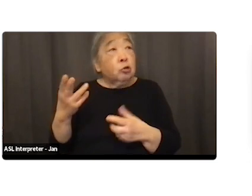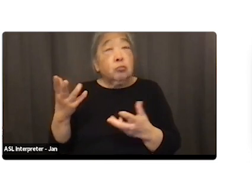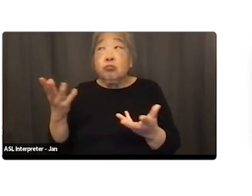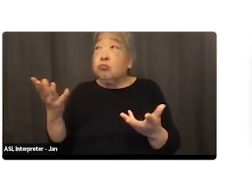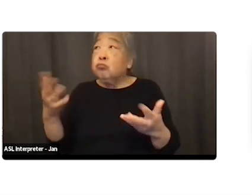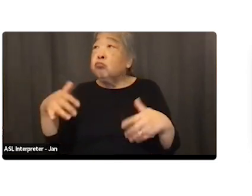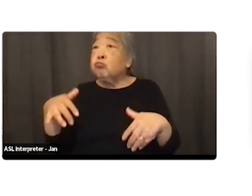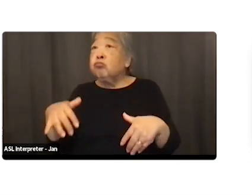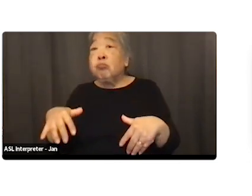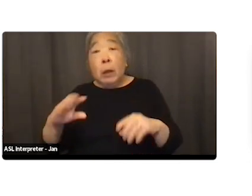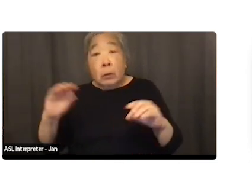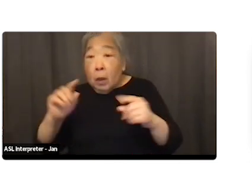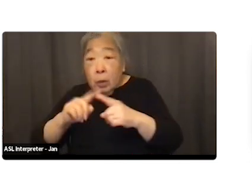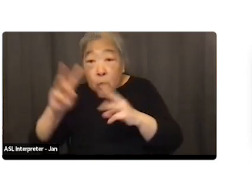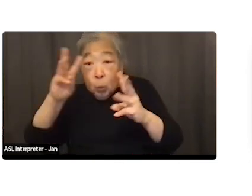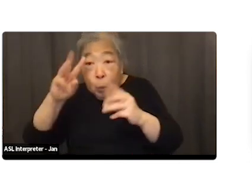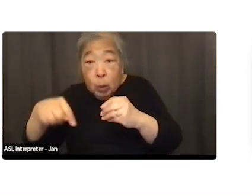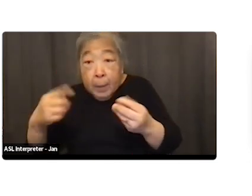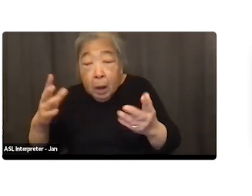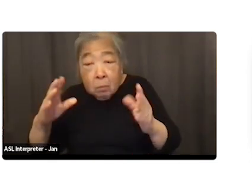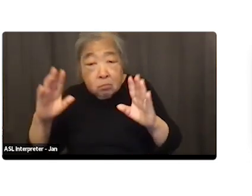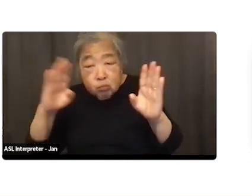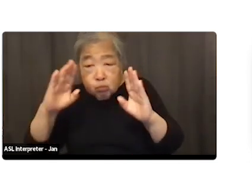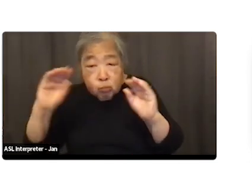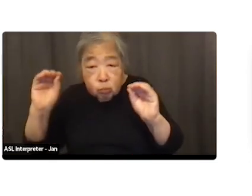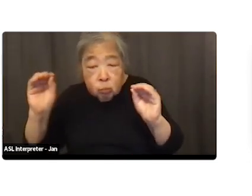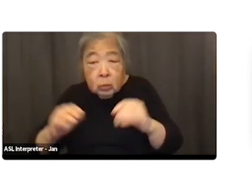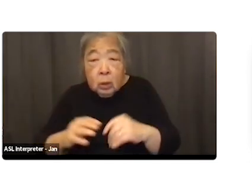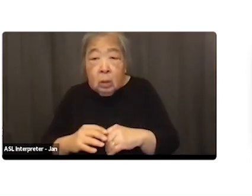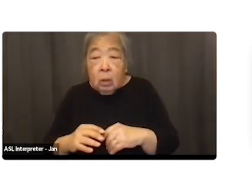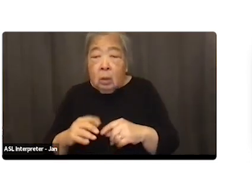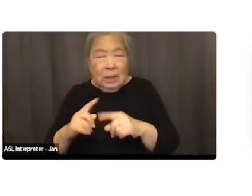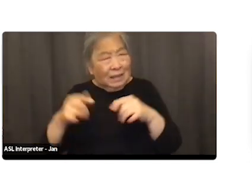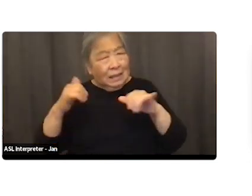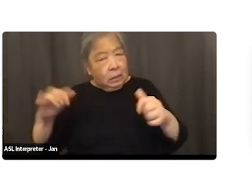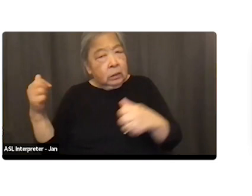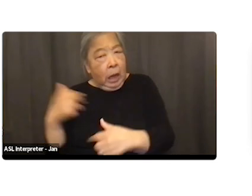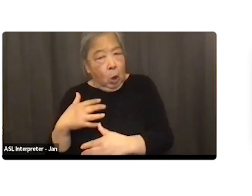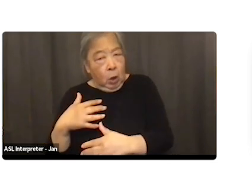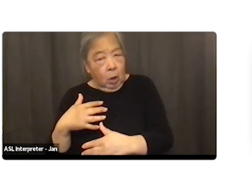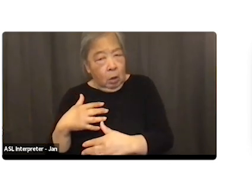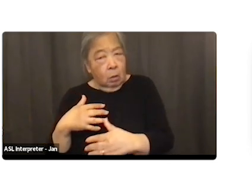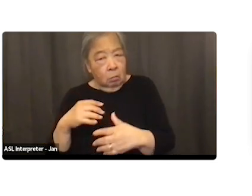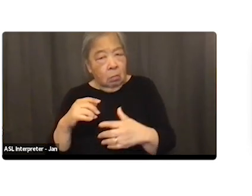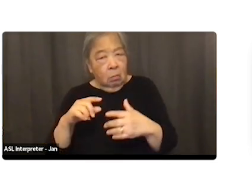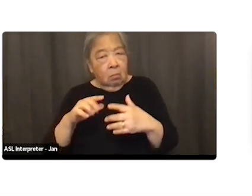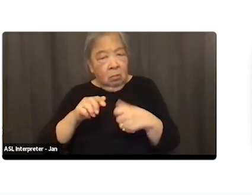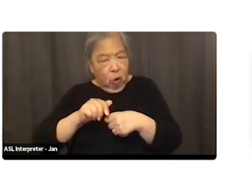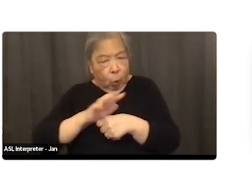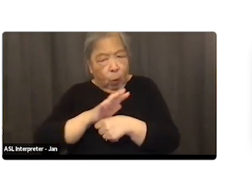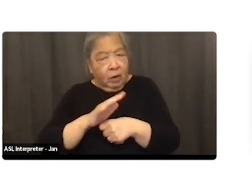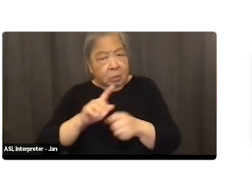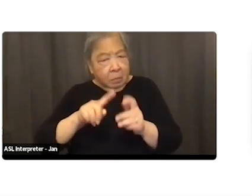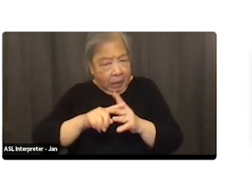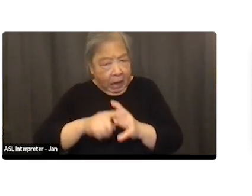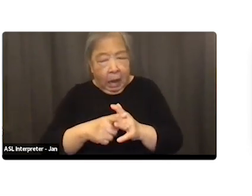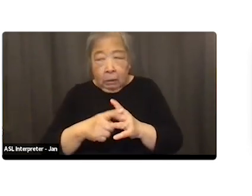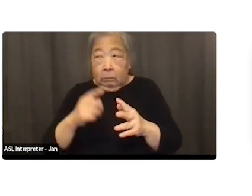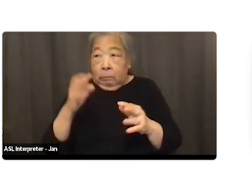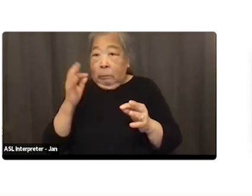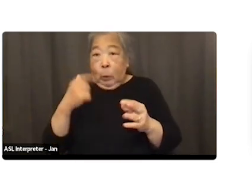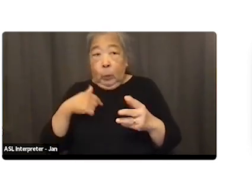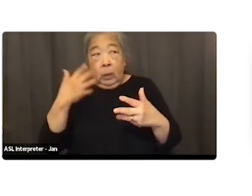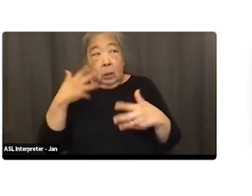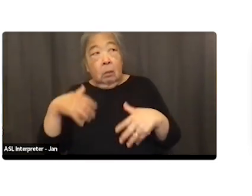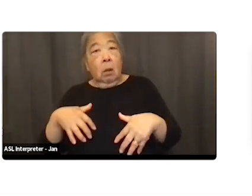know, it and it wasn't any less scary, right? Like, it was in the beginning. We didn't know what we didn't know. It was just